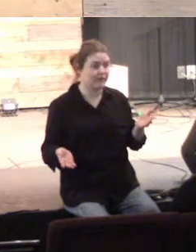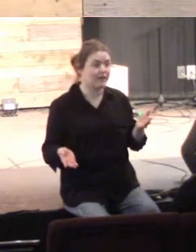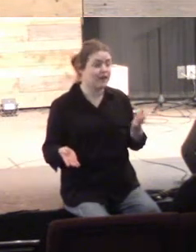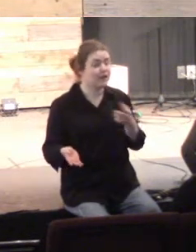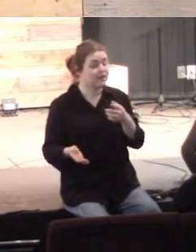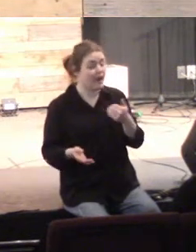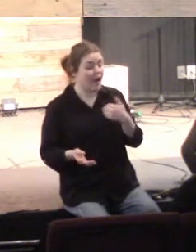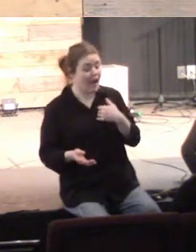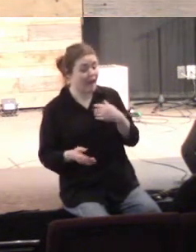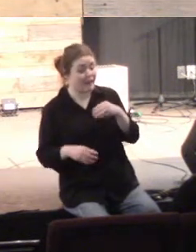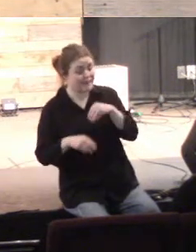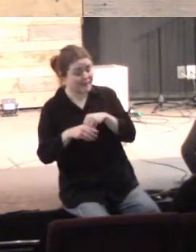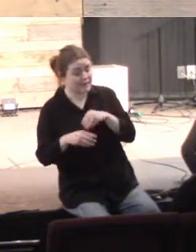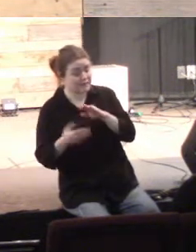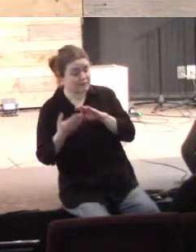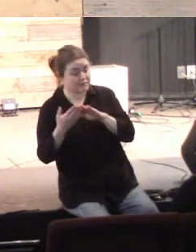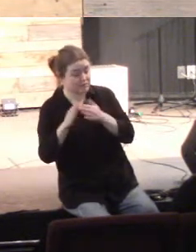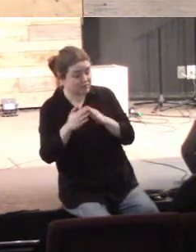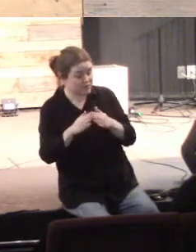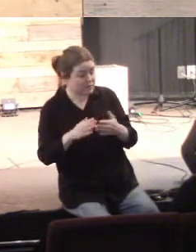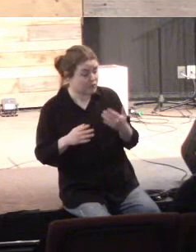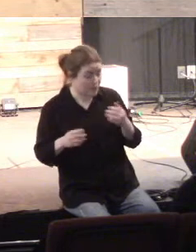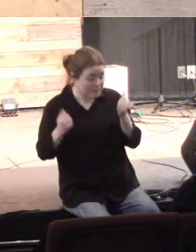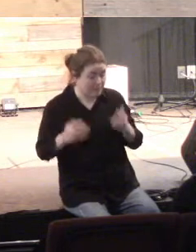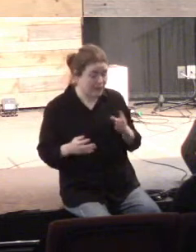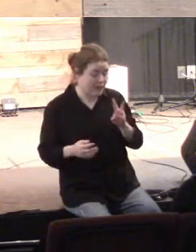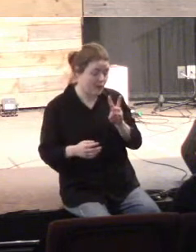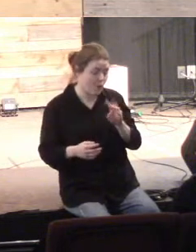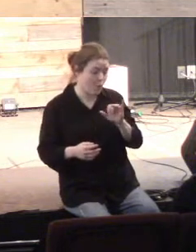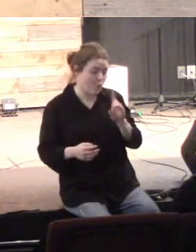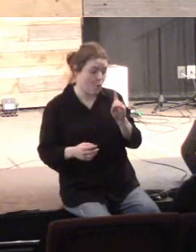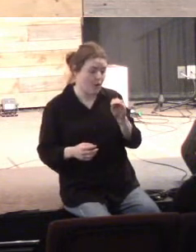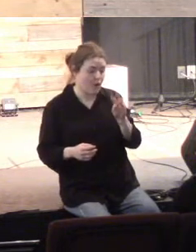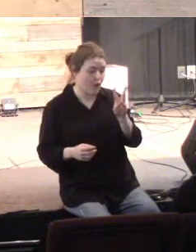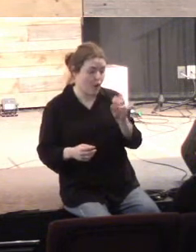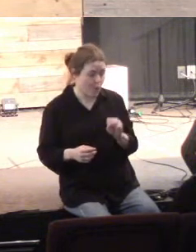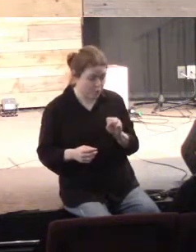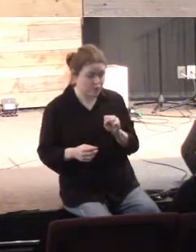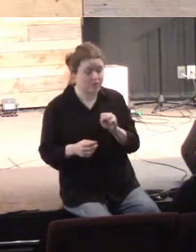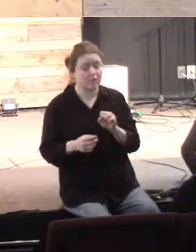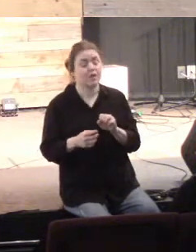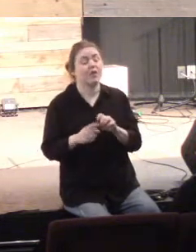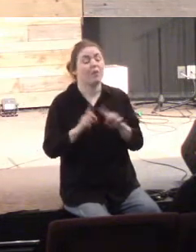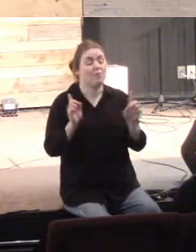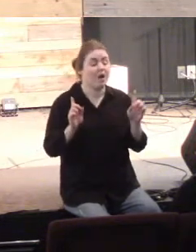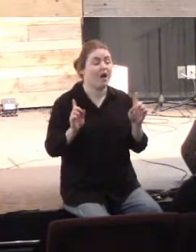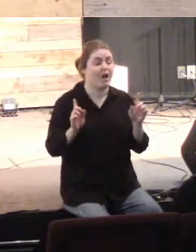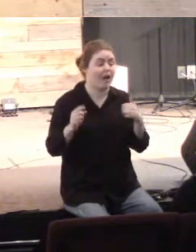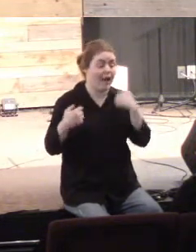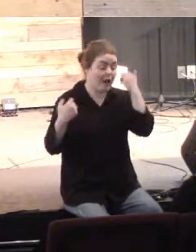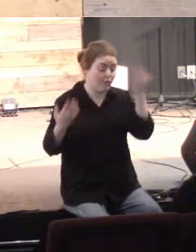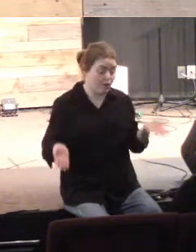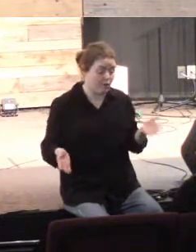know. Doesn't say she has a husband. It'd be easy to assume. So I don't know. I'll find out later, okay?